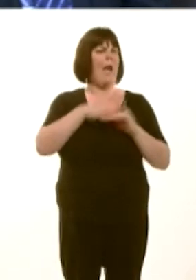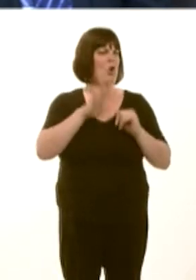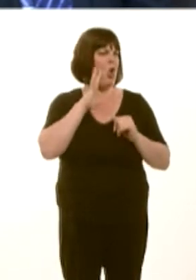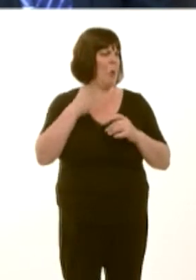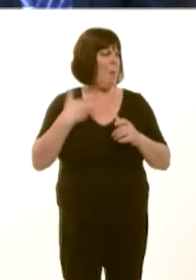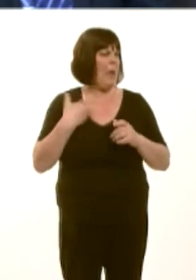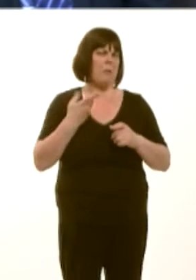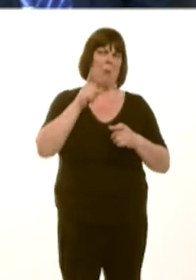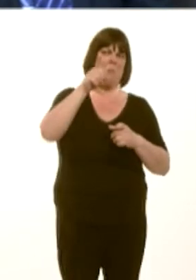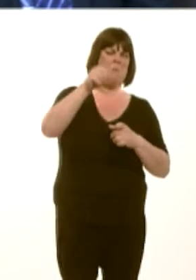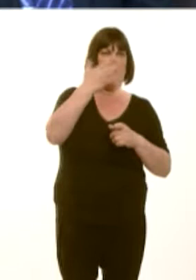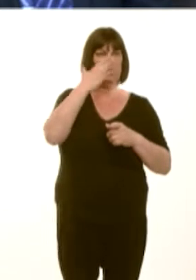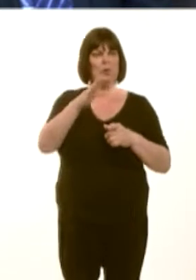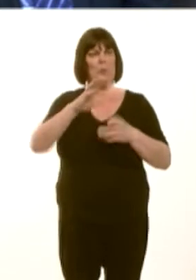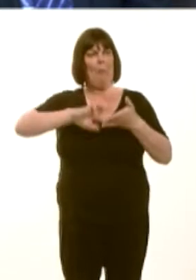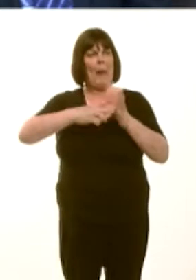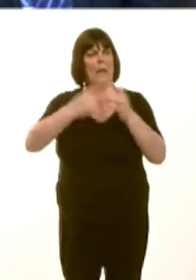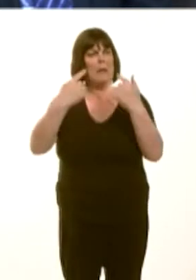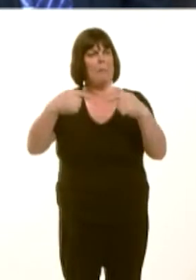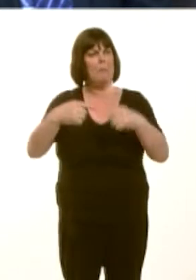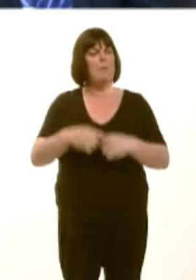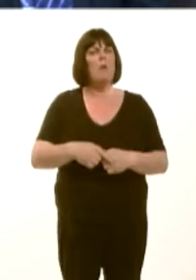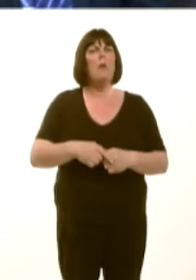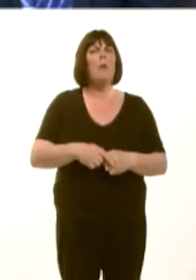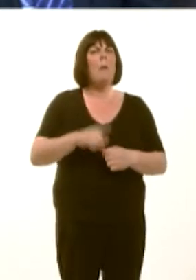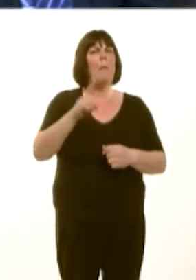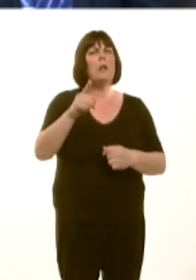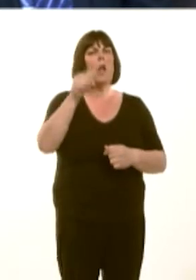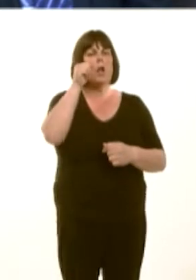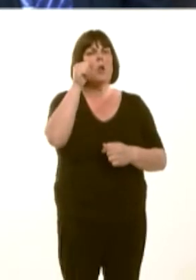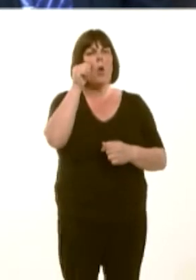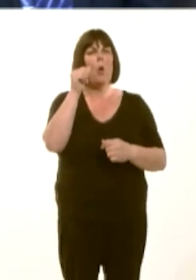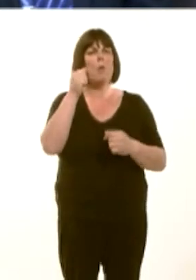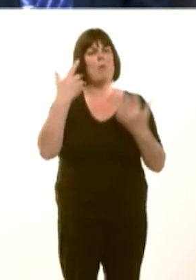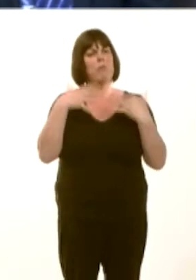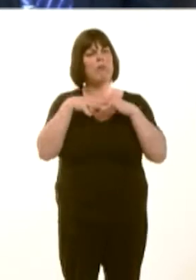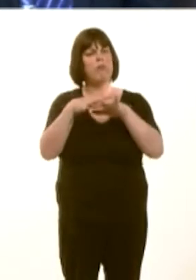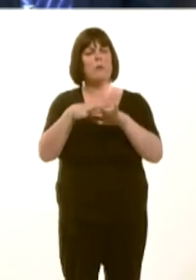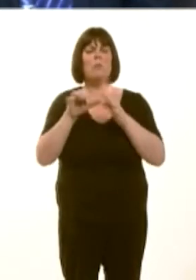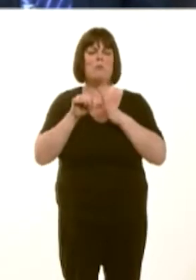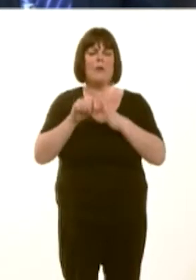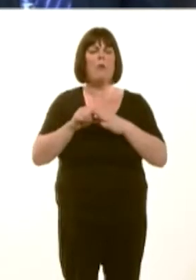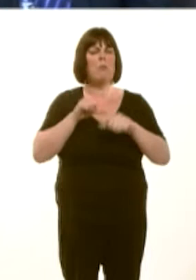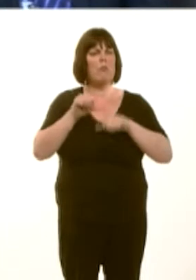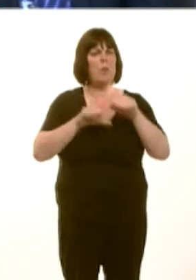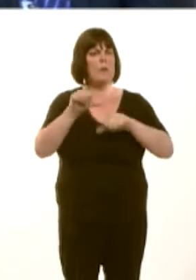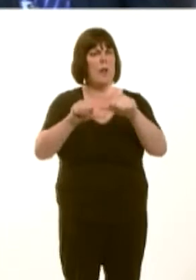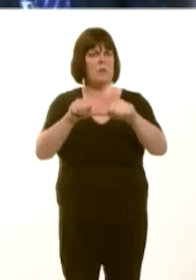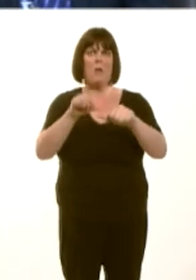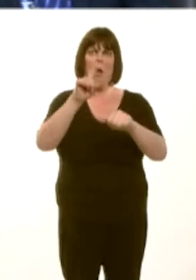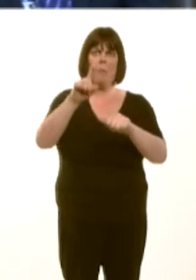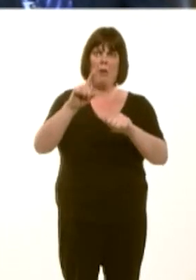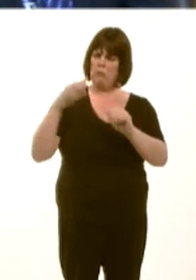important, of course, to make sure that what has been a difficult birth, that much is true, that the good progress that's been